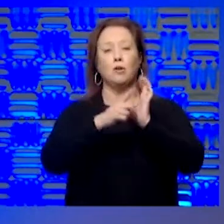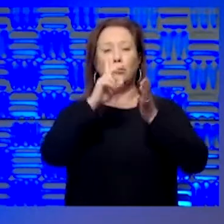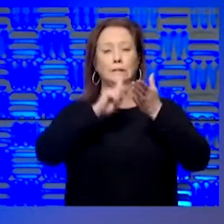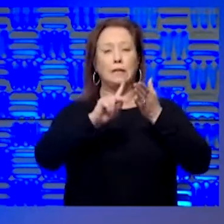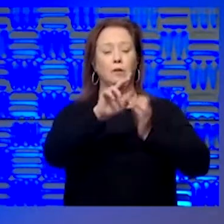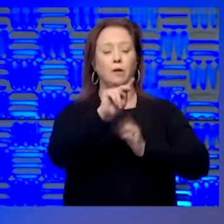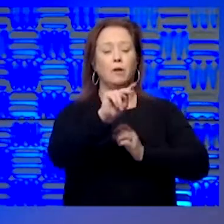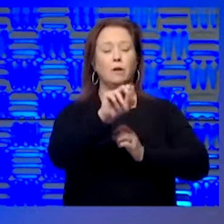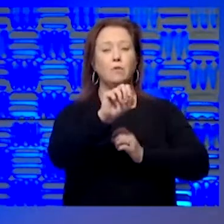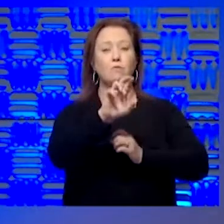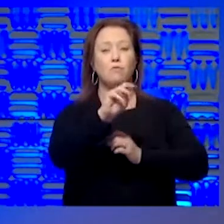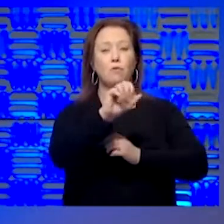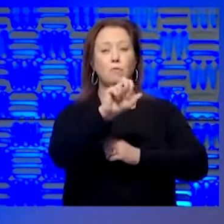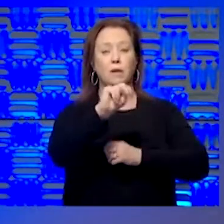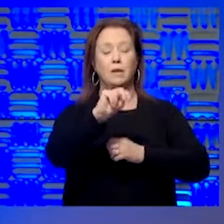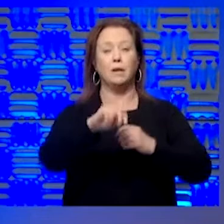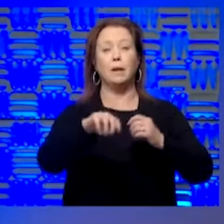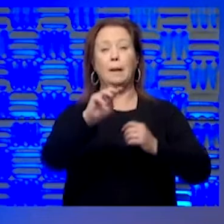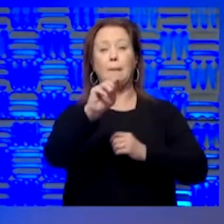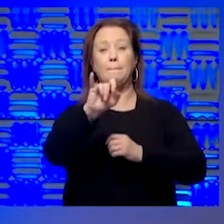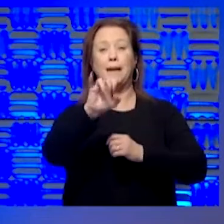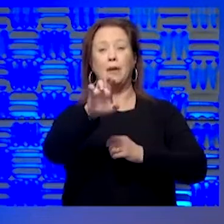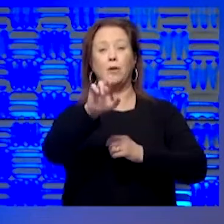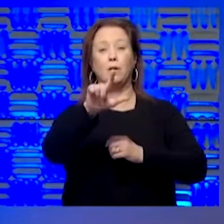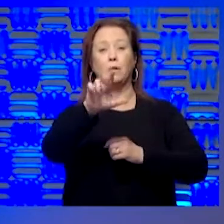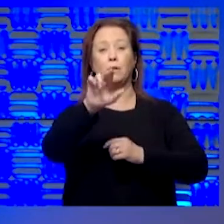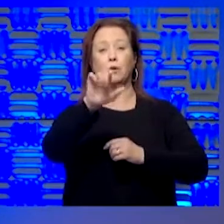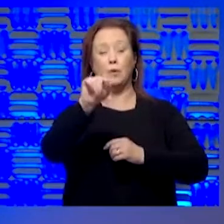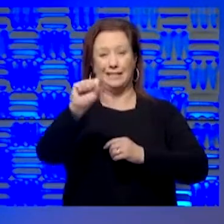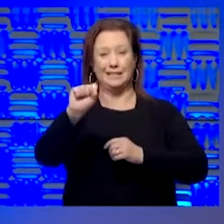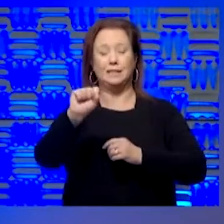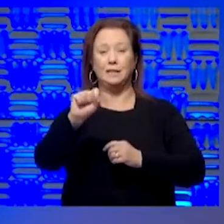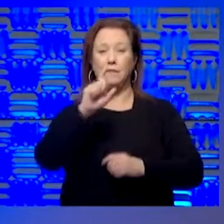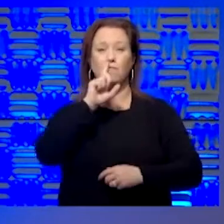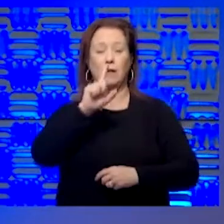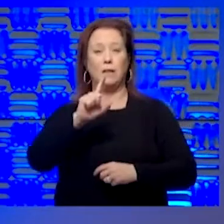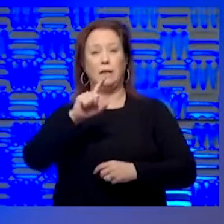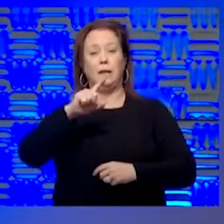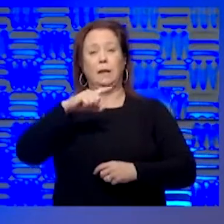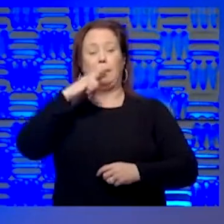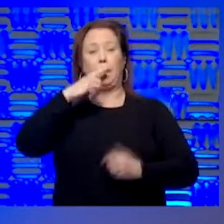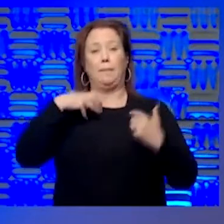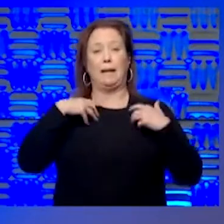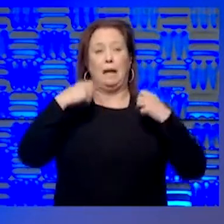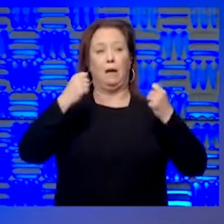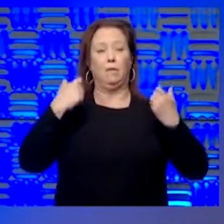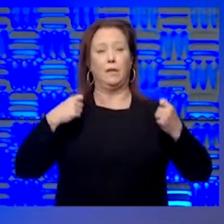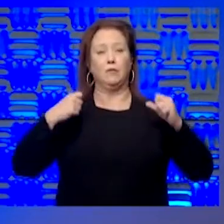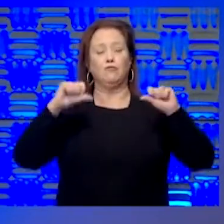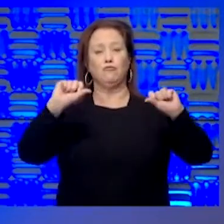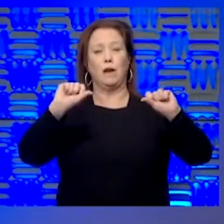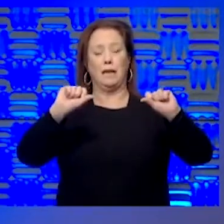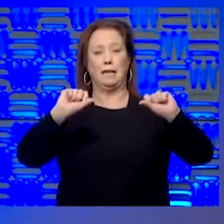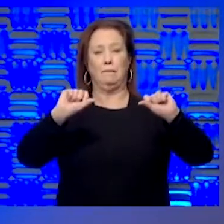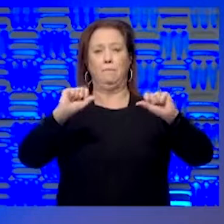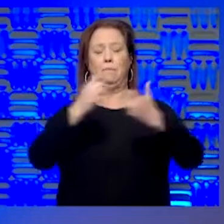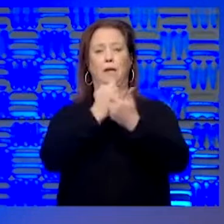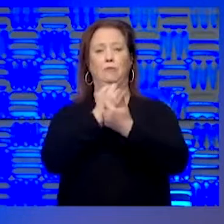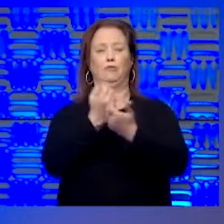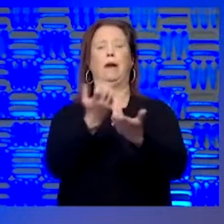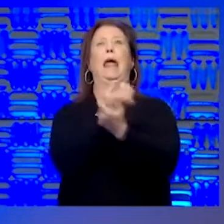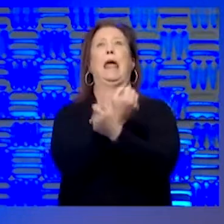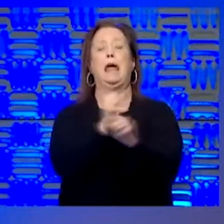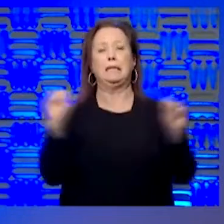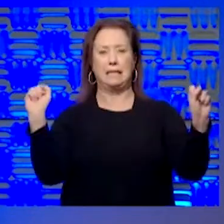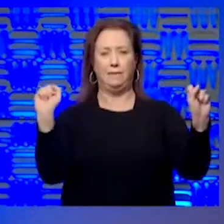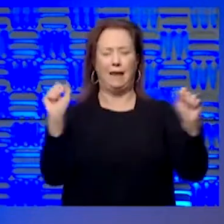Mayor Lucas on the Missouri side have really been out in front as far as public health and trying to keep everybody safe so that when we